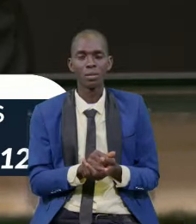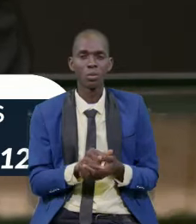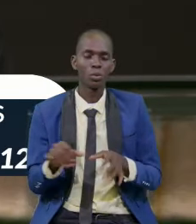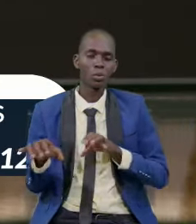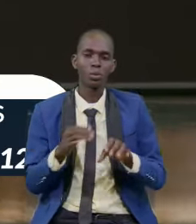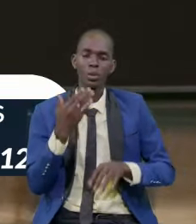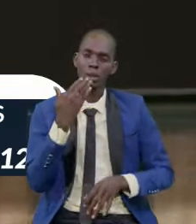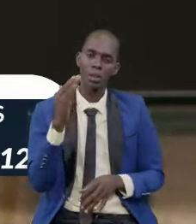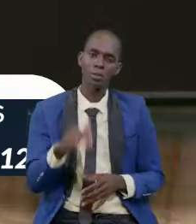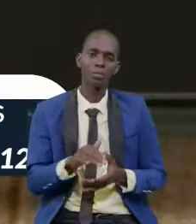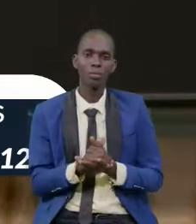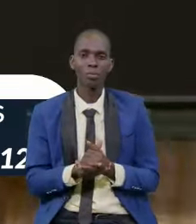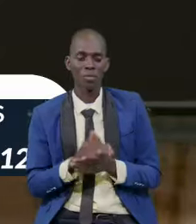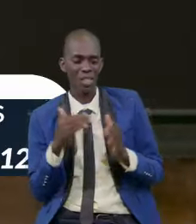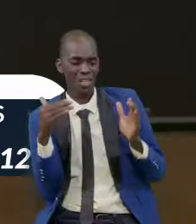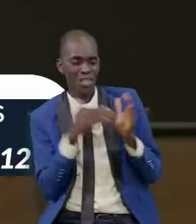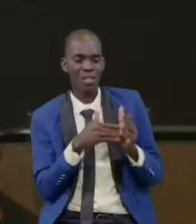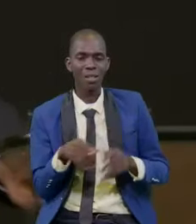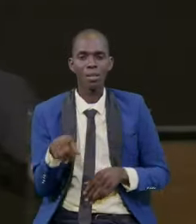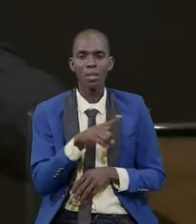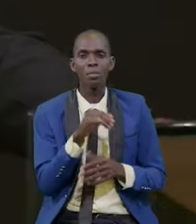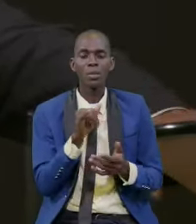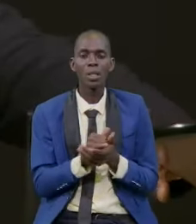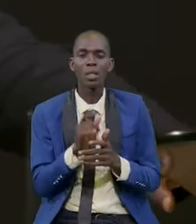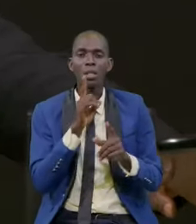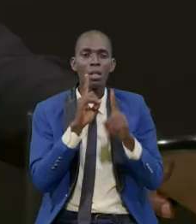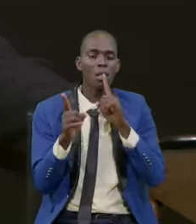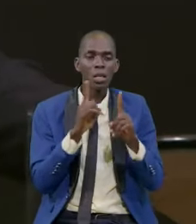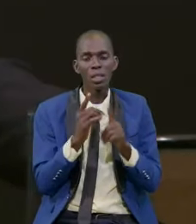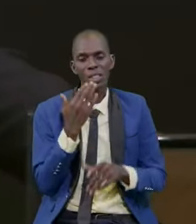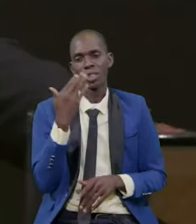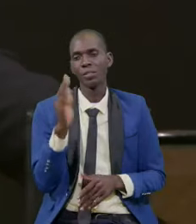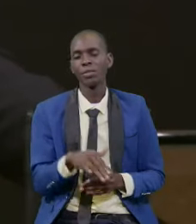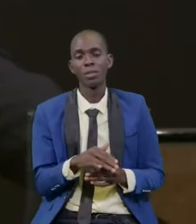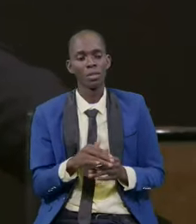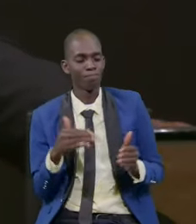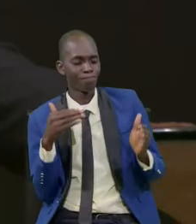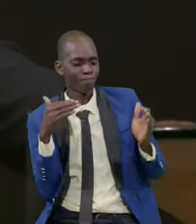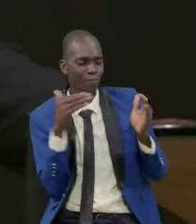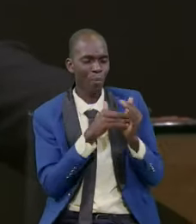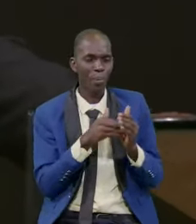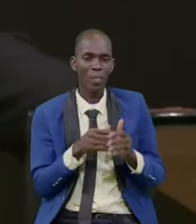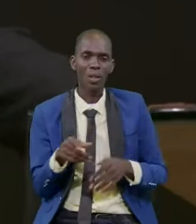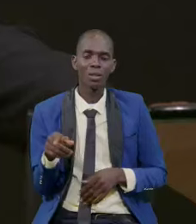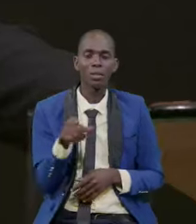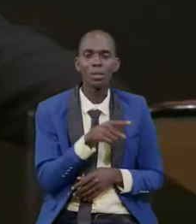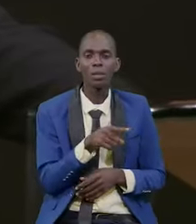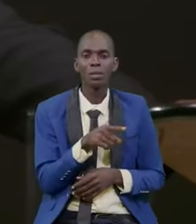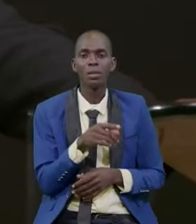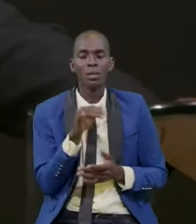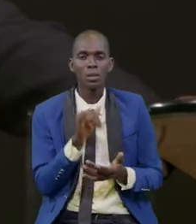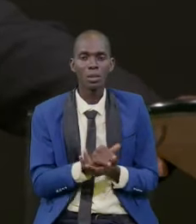do evil, against them that talk evil, against them